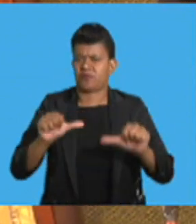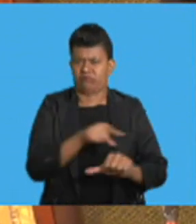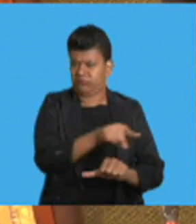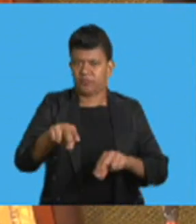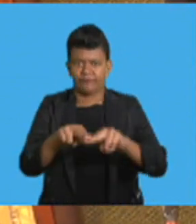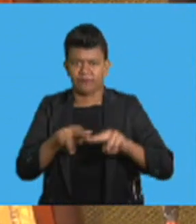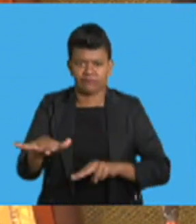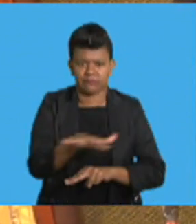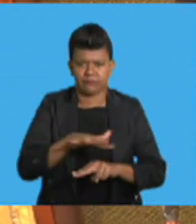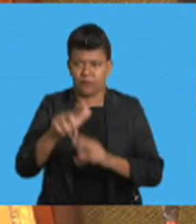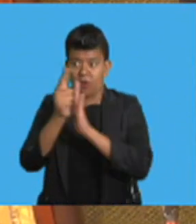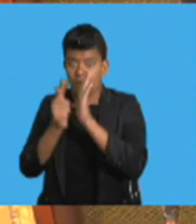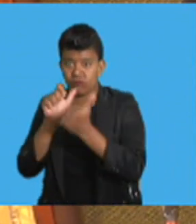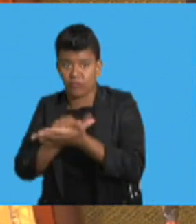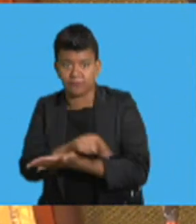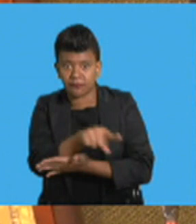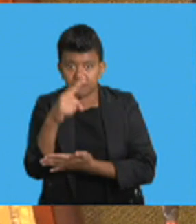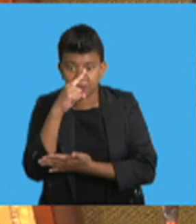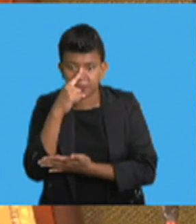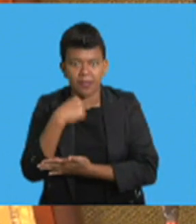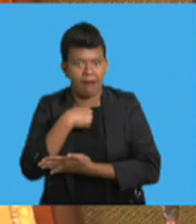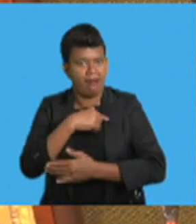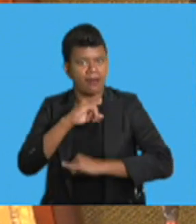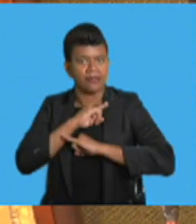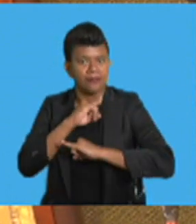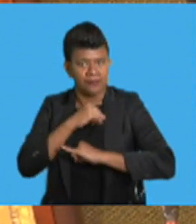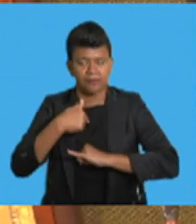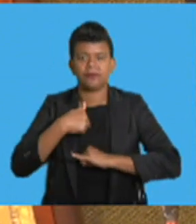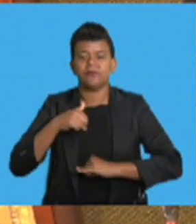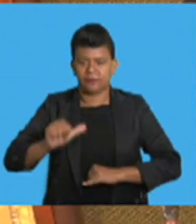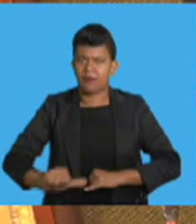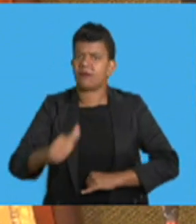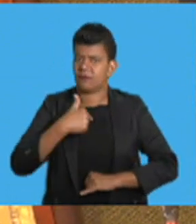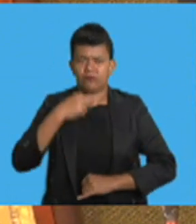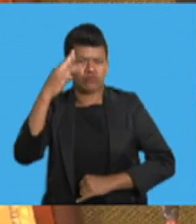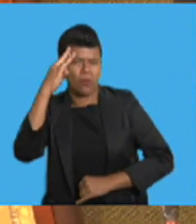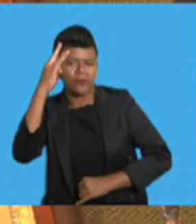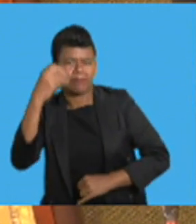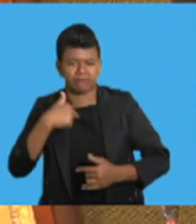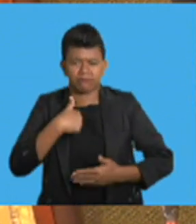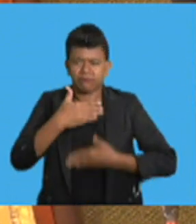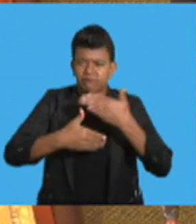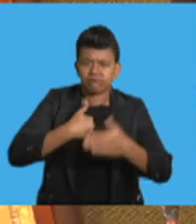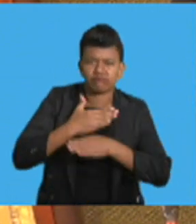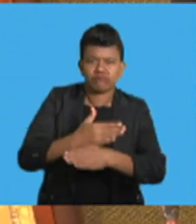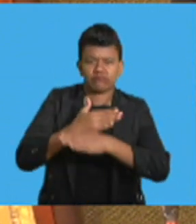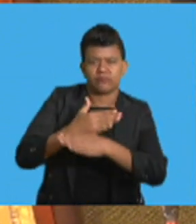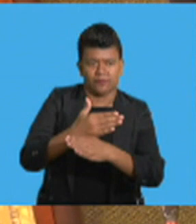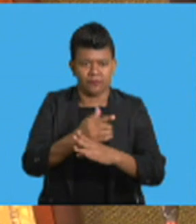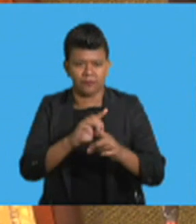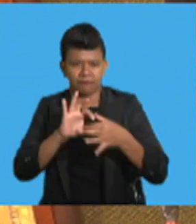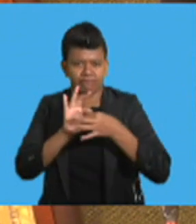people, and will act with integrity and diligently carry out my responsibilities in accordance with the Constitution of the Republic of